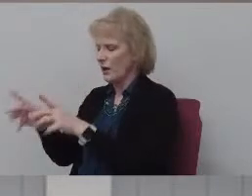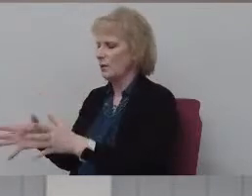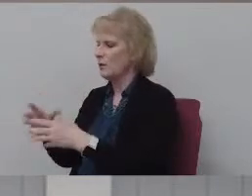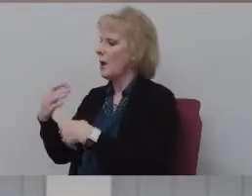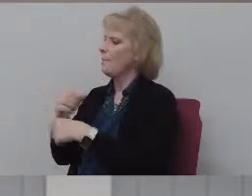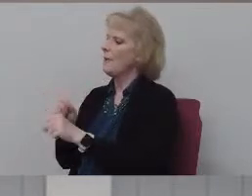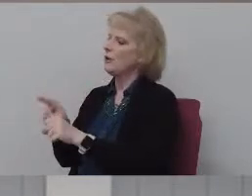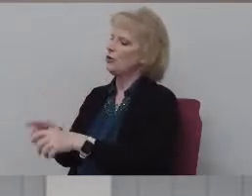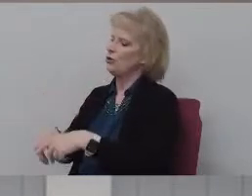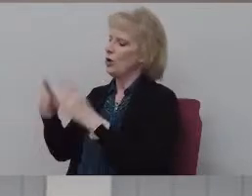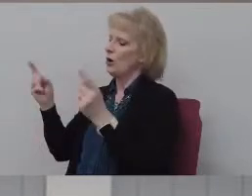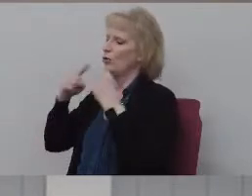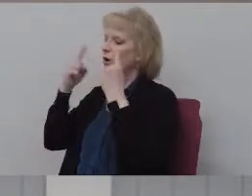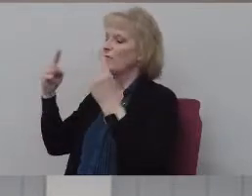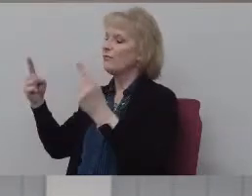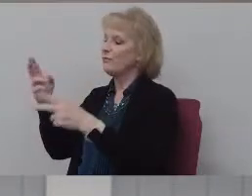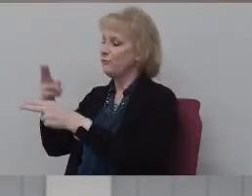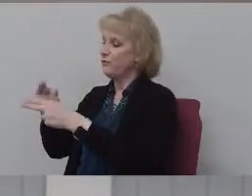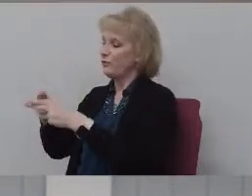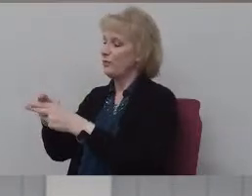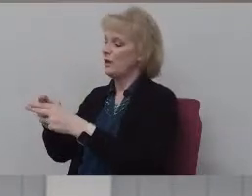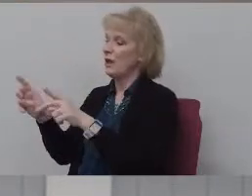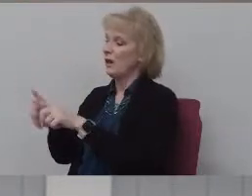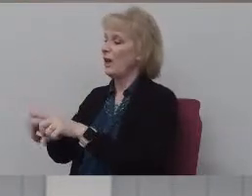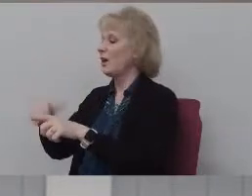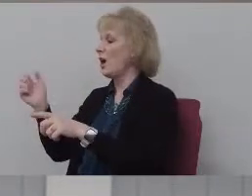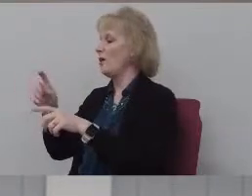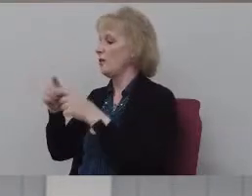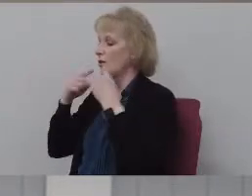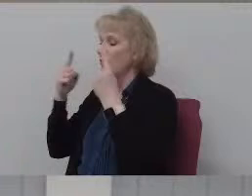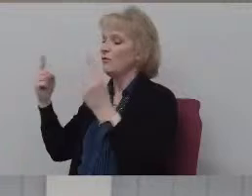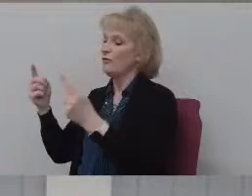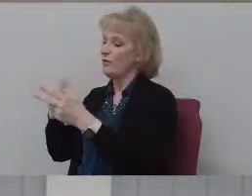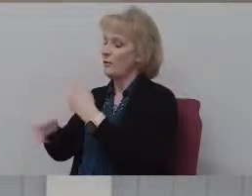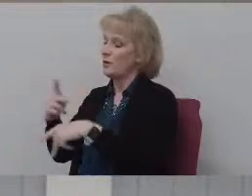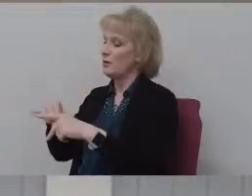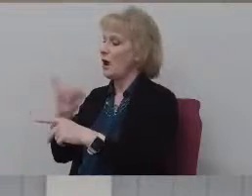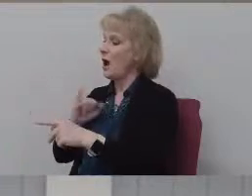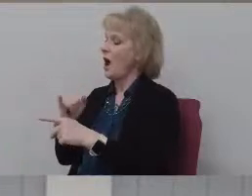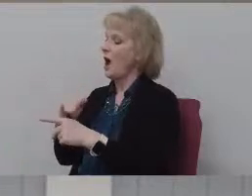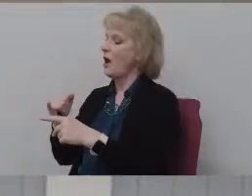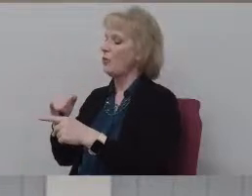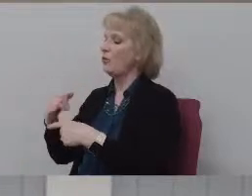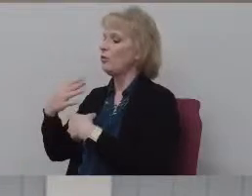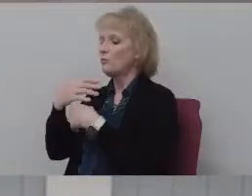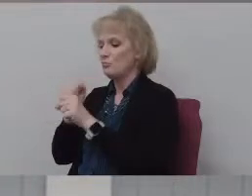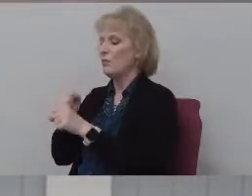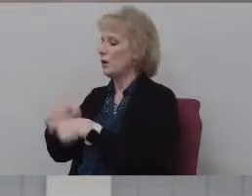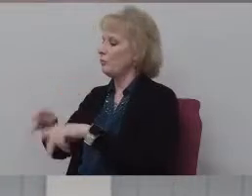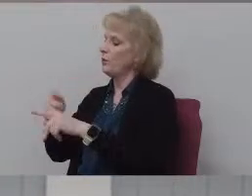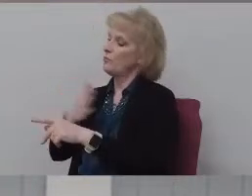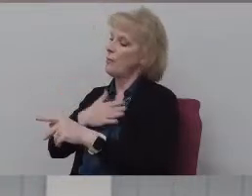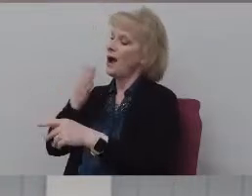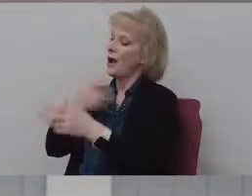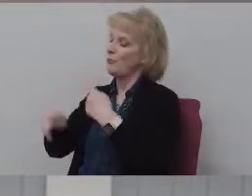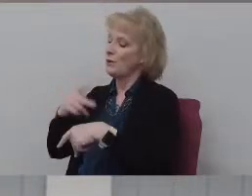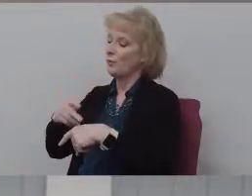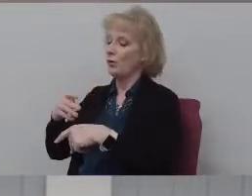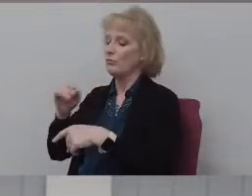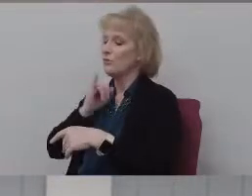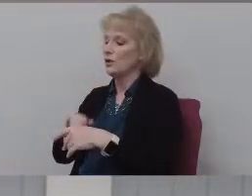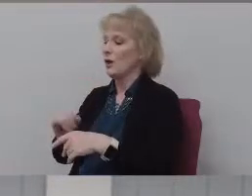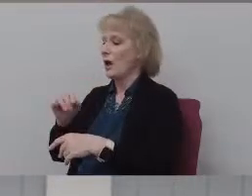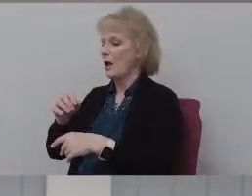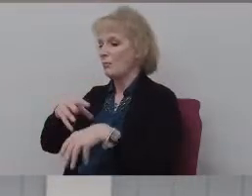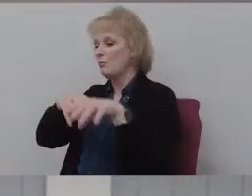thee a great name, like unto the name of the great men that are in the earth. Moreover, I will appoint a place for my people Israel, and will plant them, that they may dwell